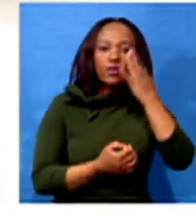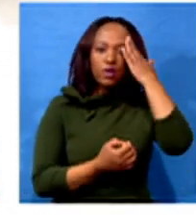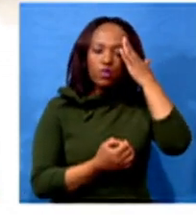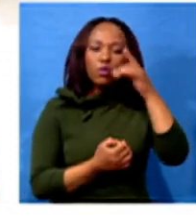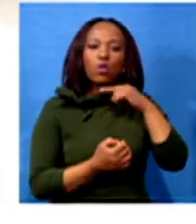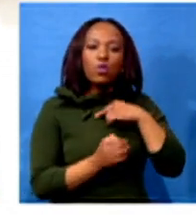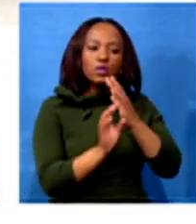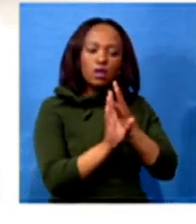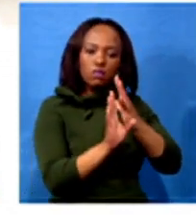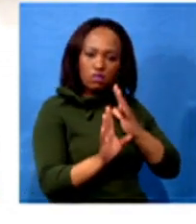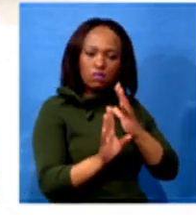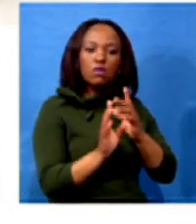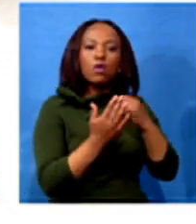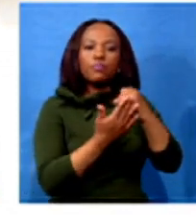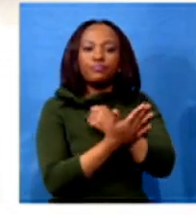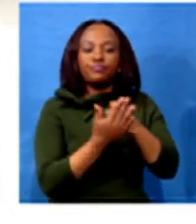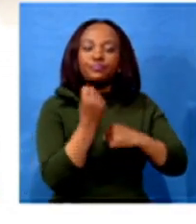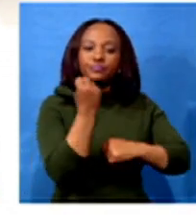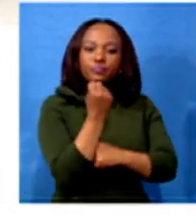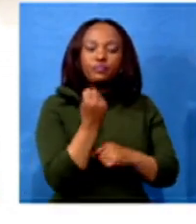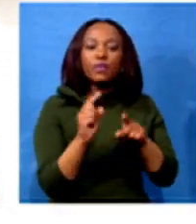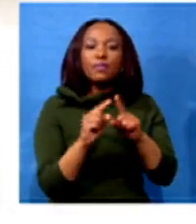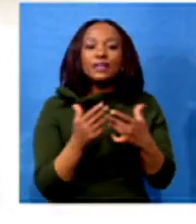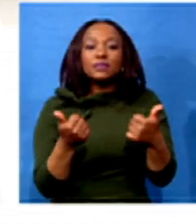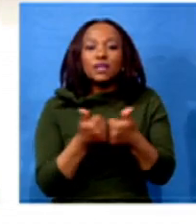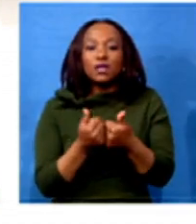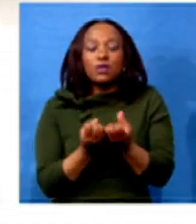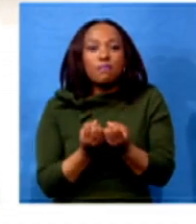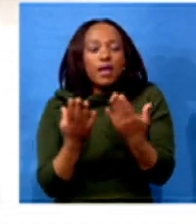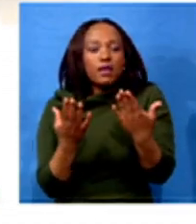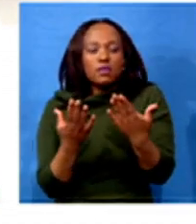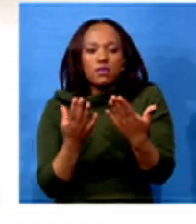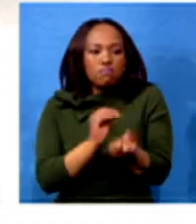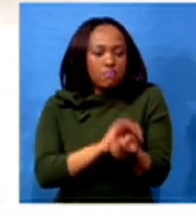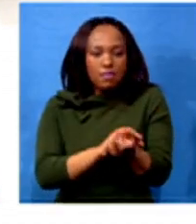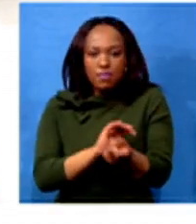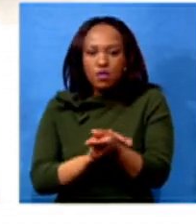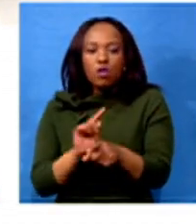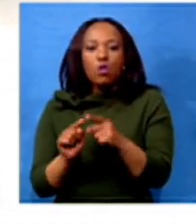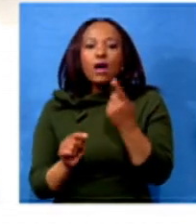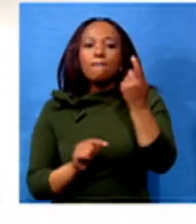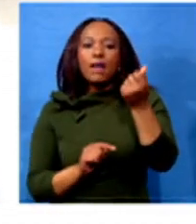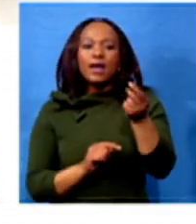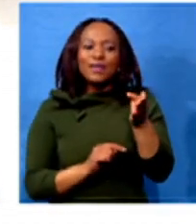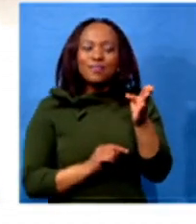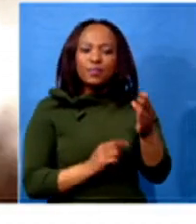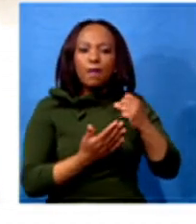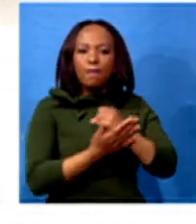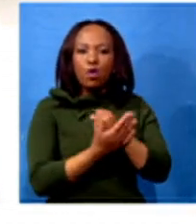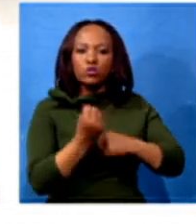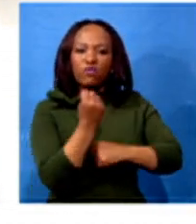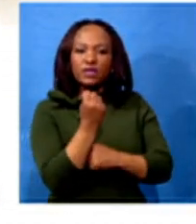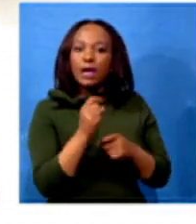post office. The challenge we have is that in many instances, it may mean that your money is in the post office, but we haven't sent you